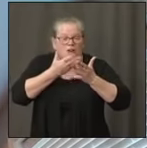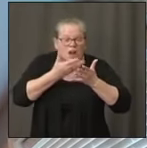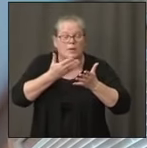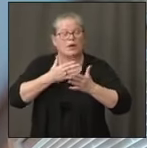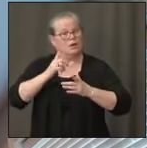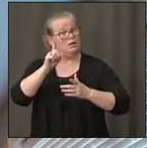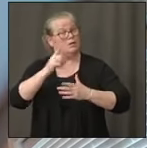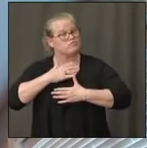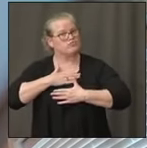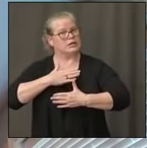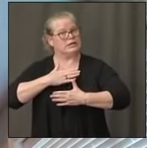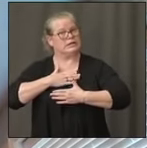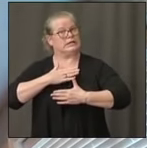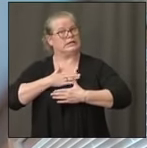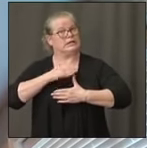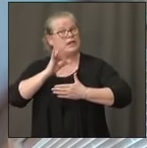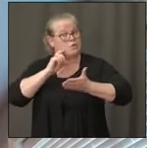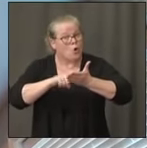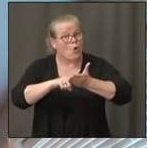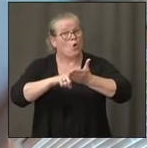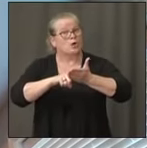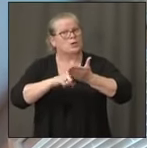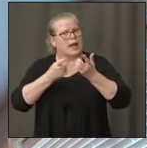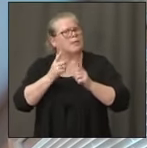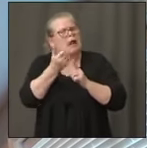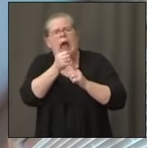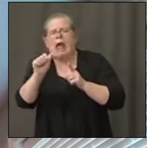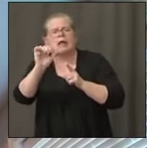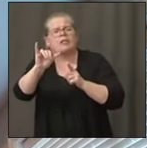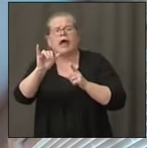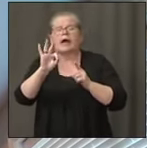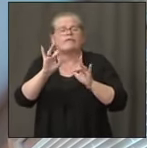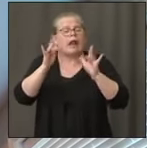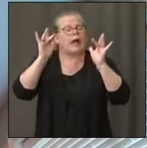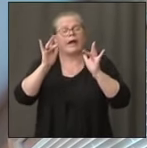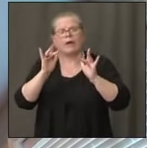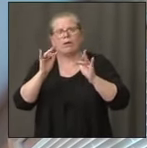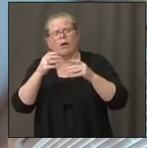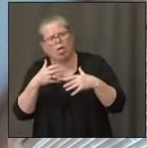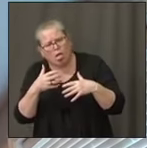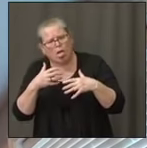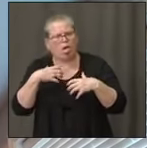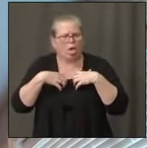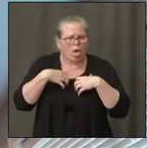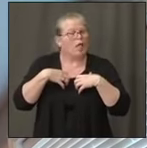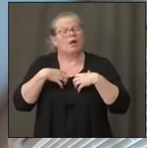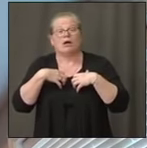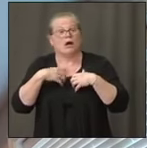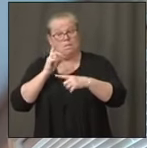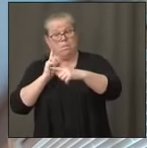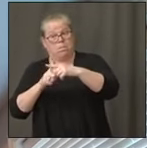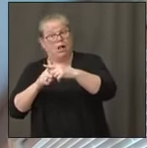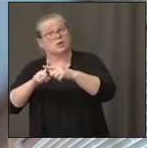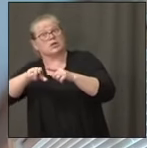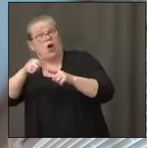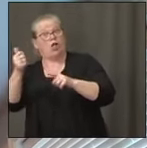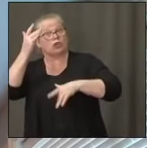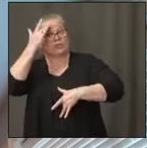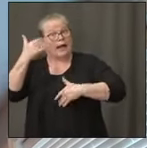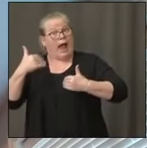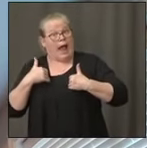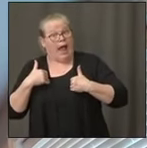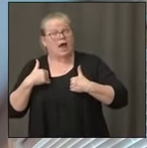particular, if you have an underlying health condition like hypertension or diabetes, if everyone who has a symptom of COVID gets tested early on